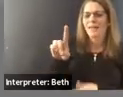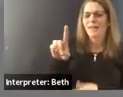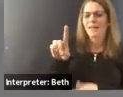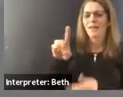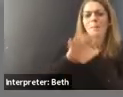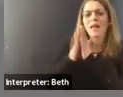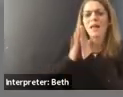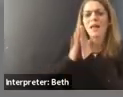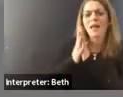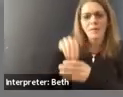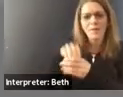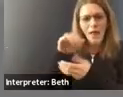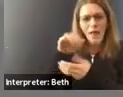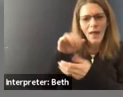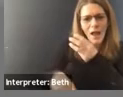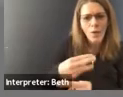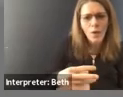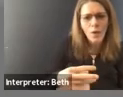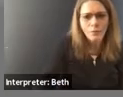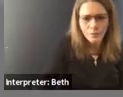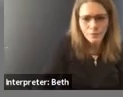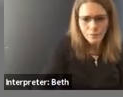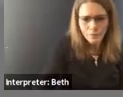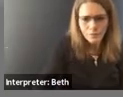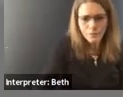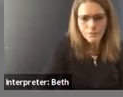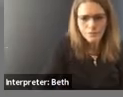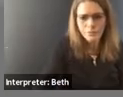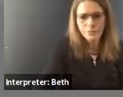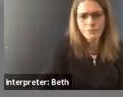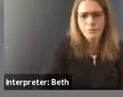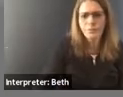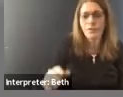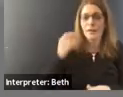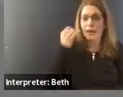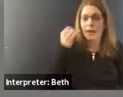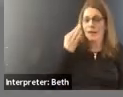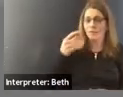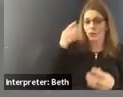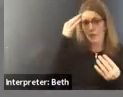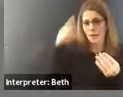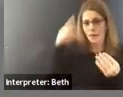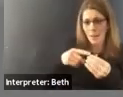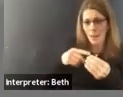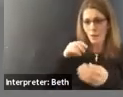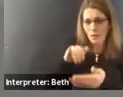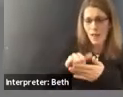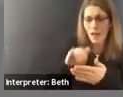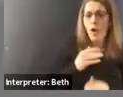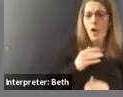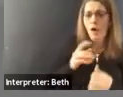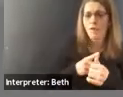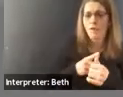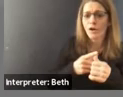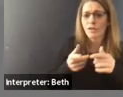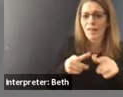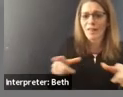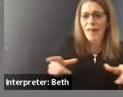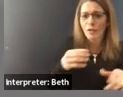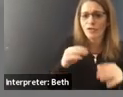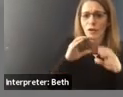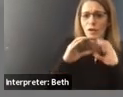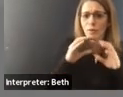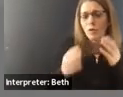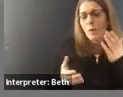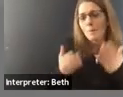you think about it, our first language or communication is probably drawing. You're drawing